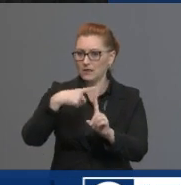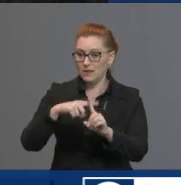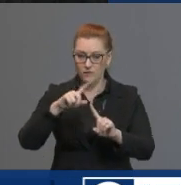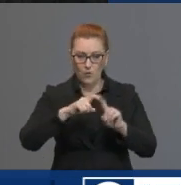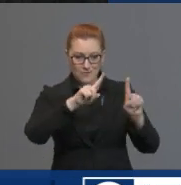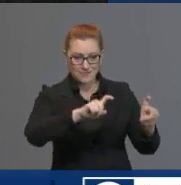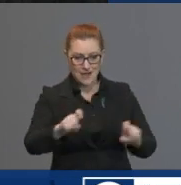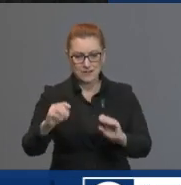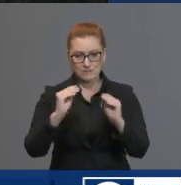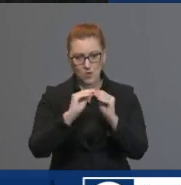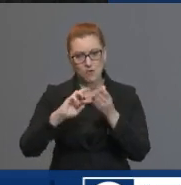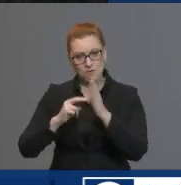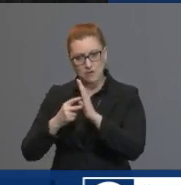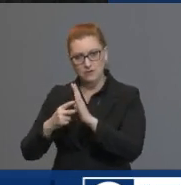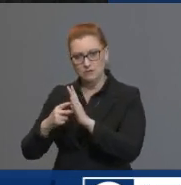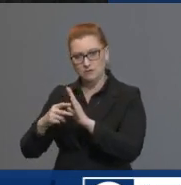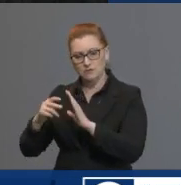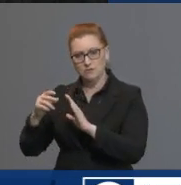COVID-19.